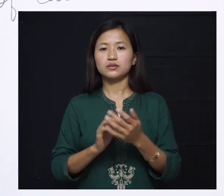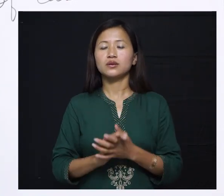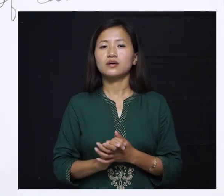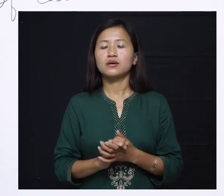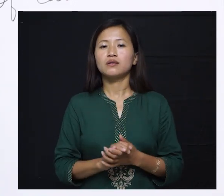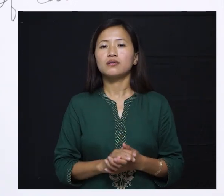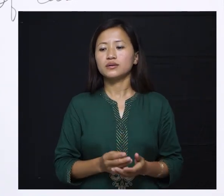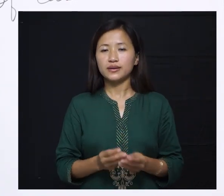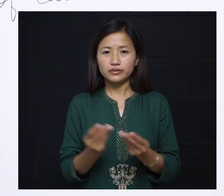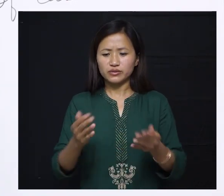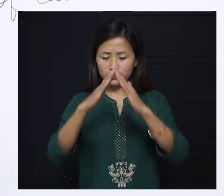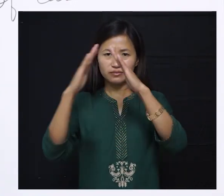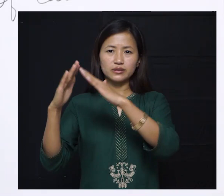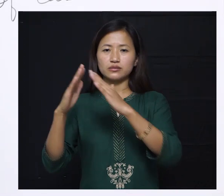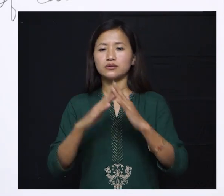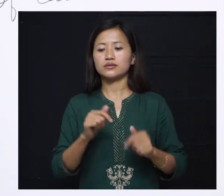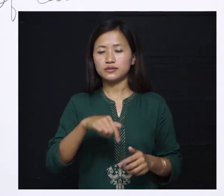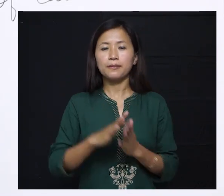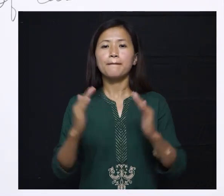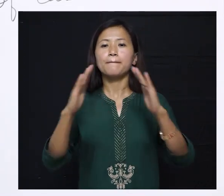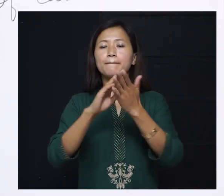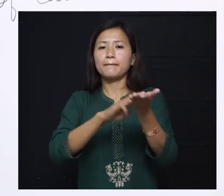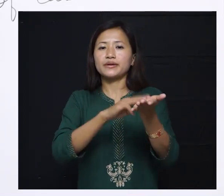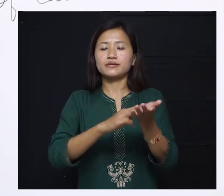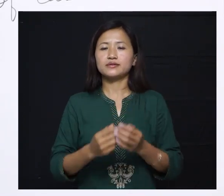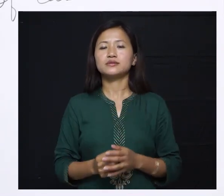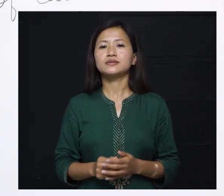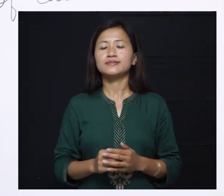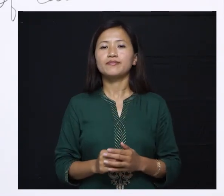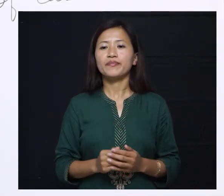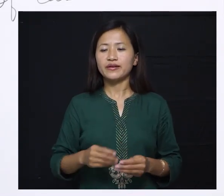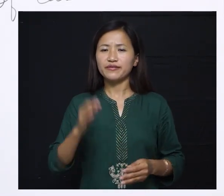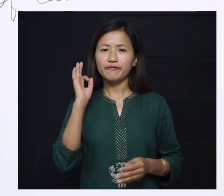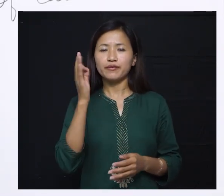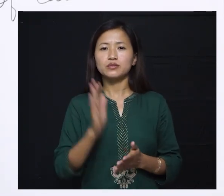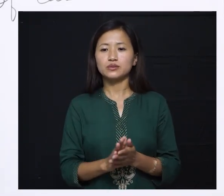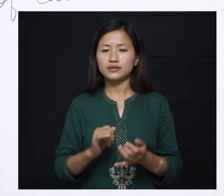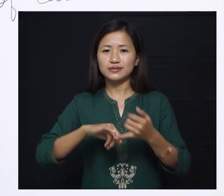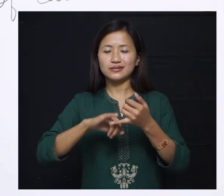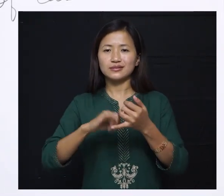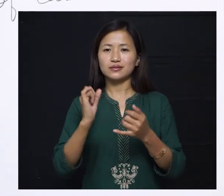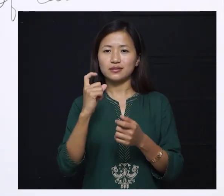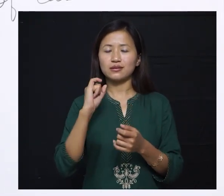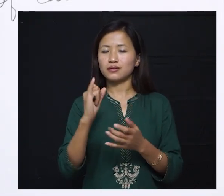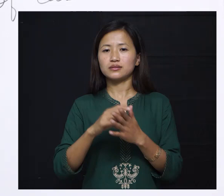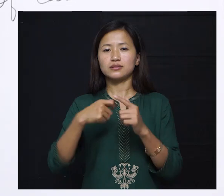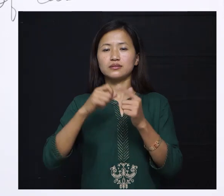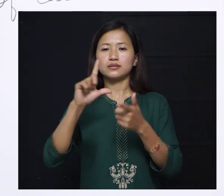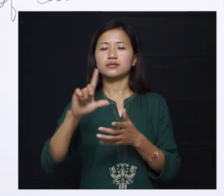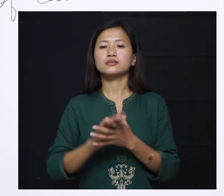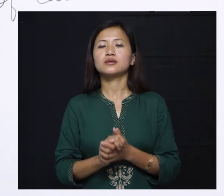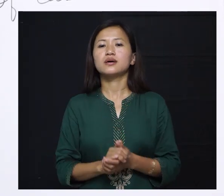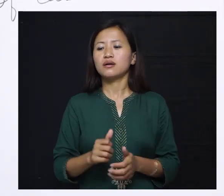trading town of those medieval times, because they were very popular with their silk and cotton production. So the